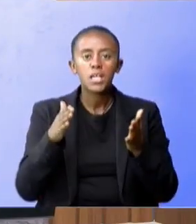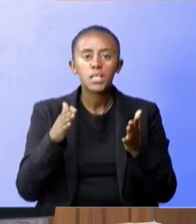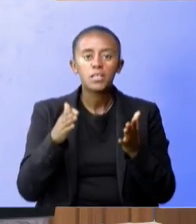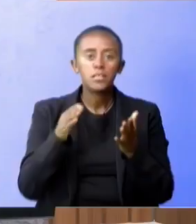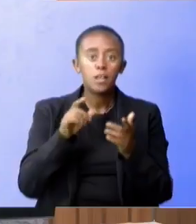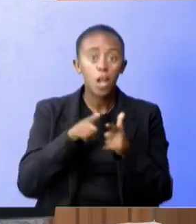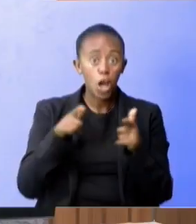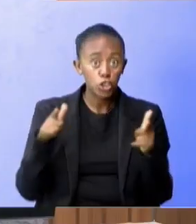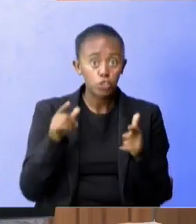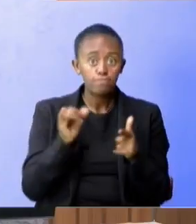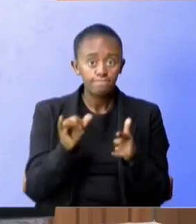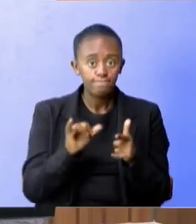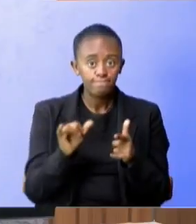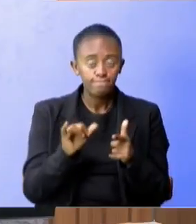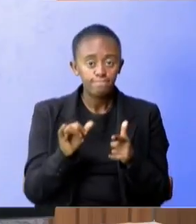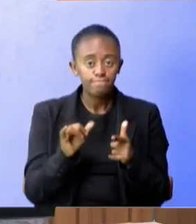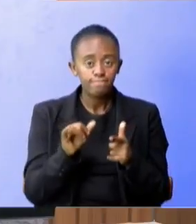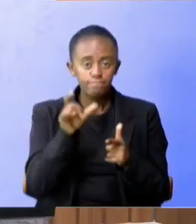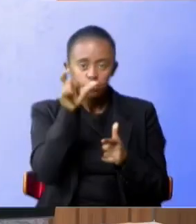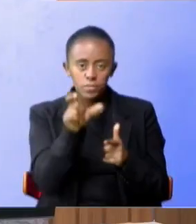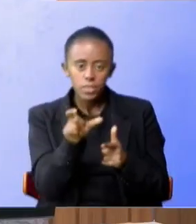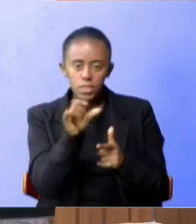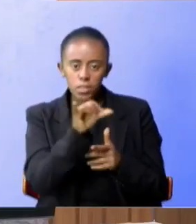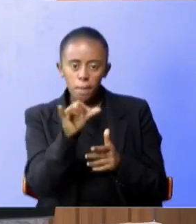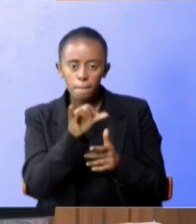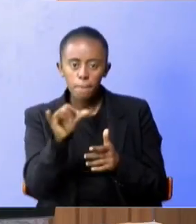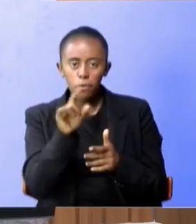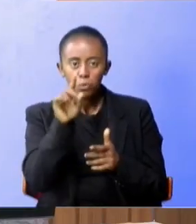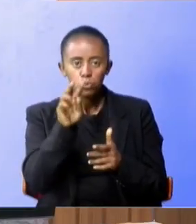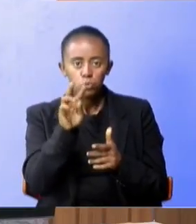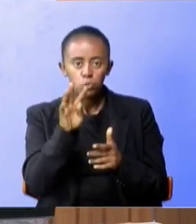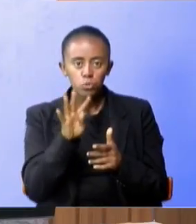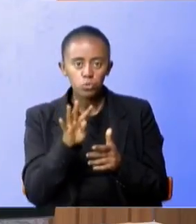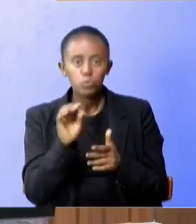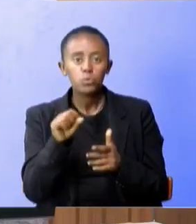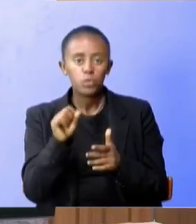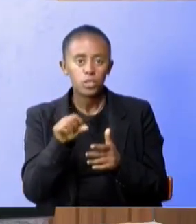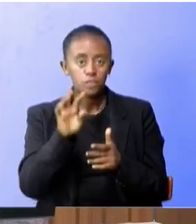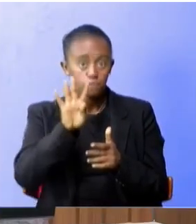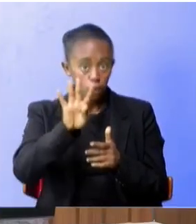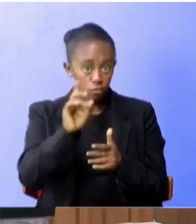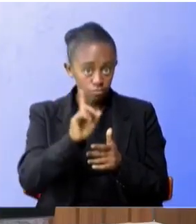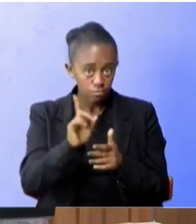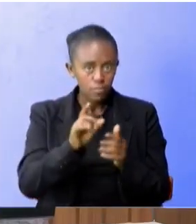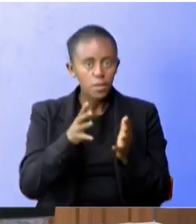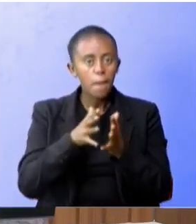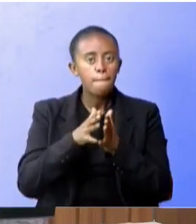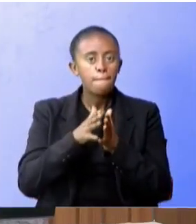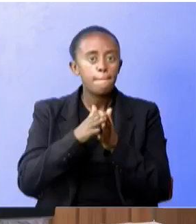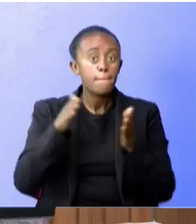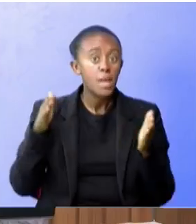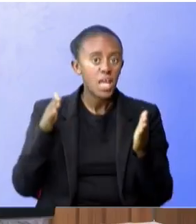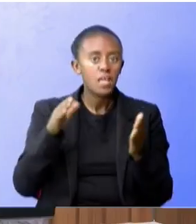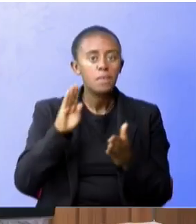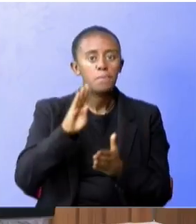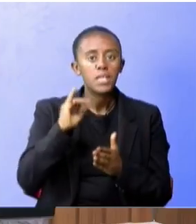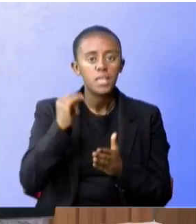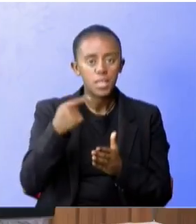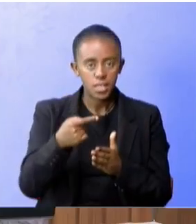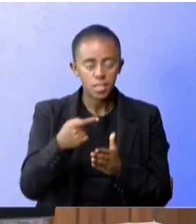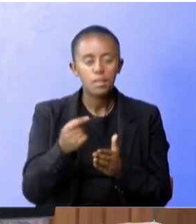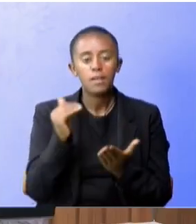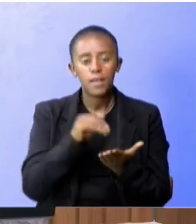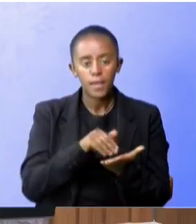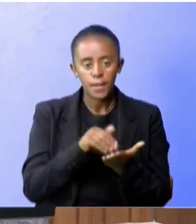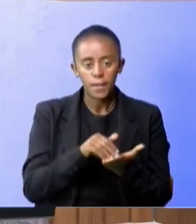For large, do we have something that is similar to large? Yes, we do. We have what? Big.